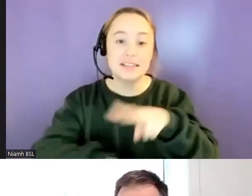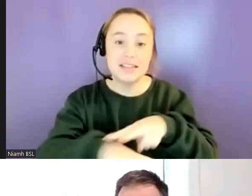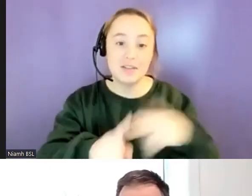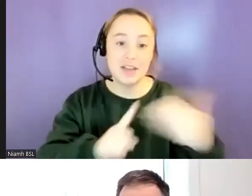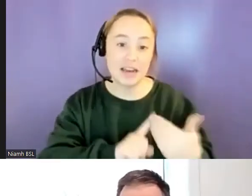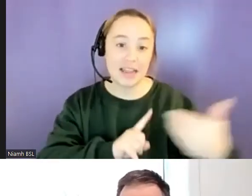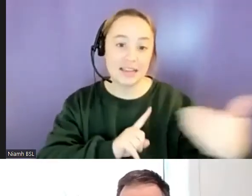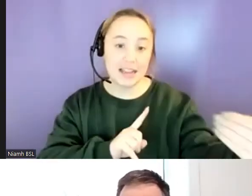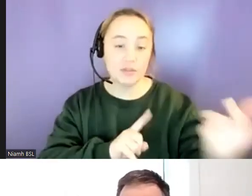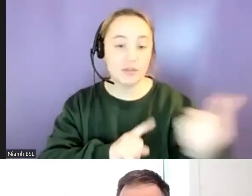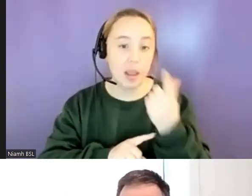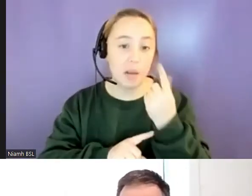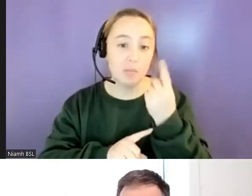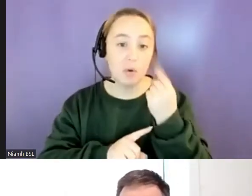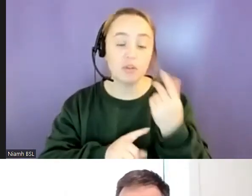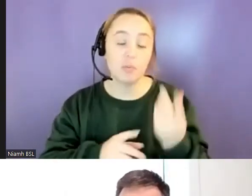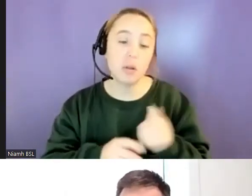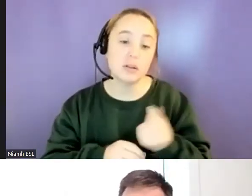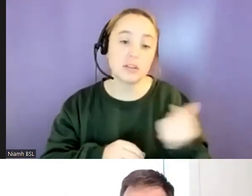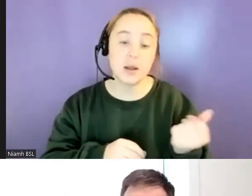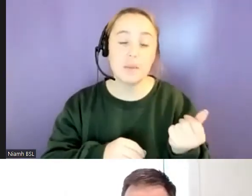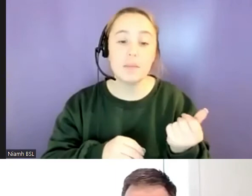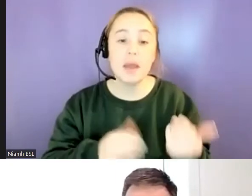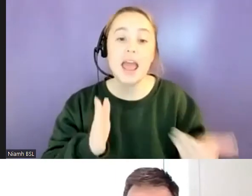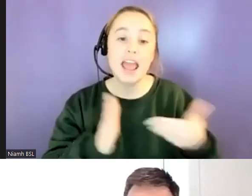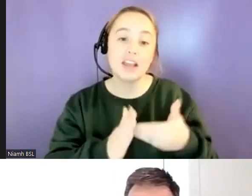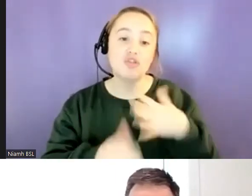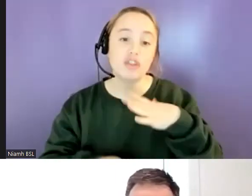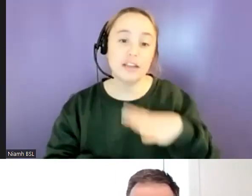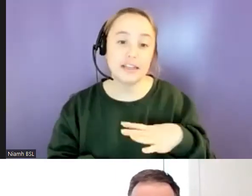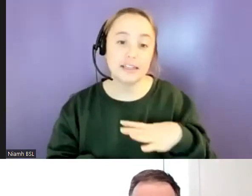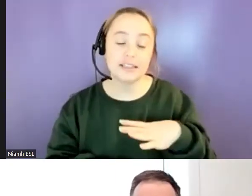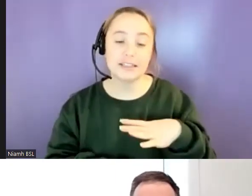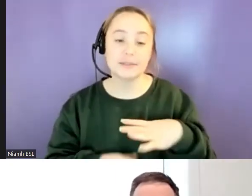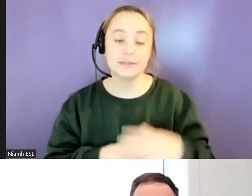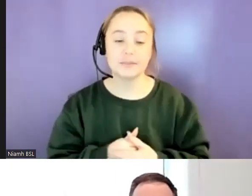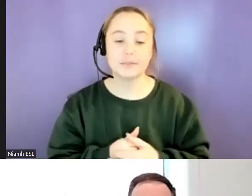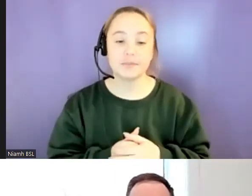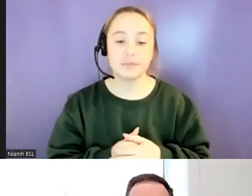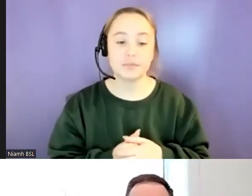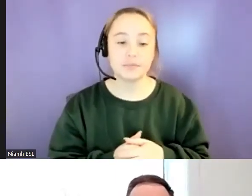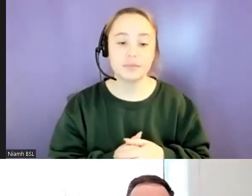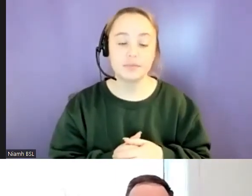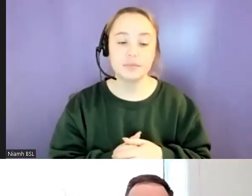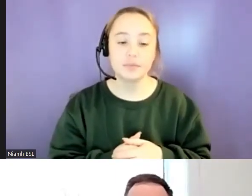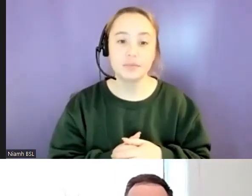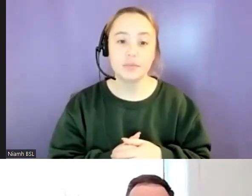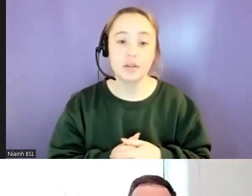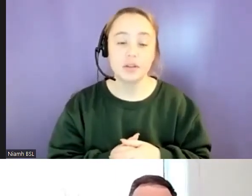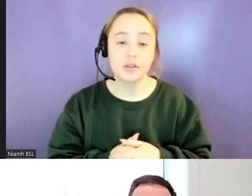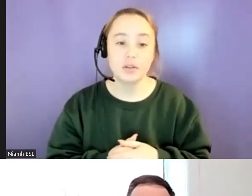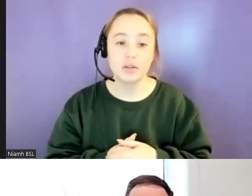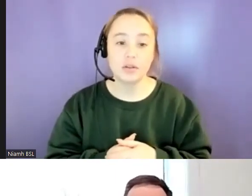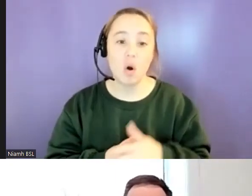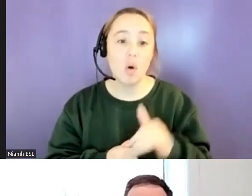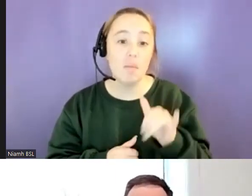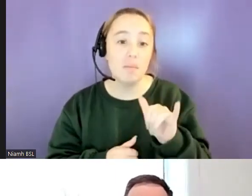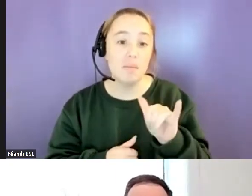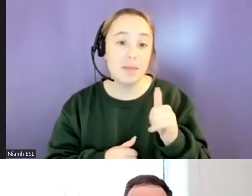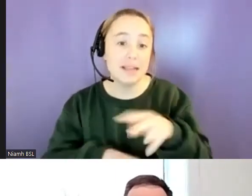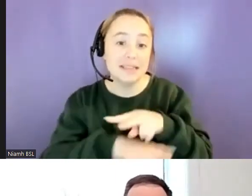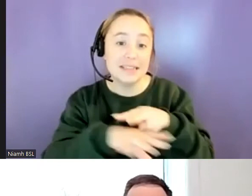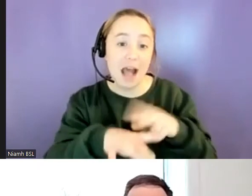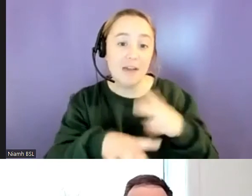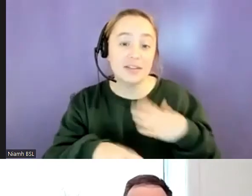might have potentially some additional needs or requirements, or they may need to be slightly more patient or